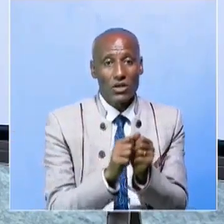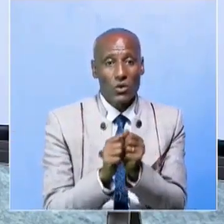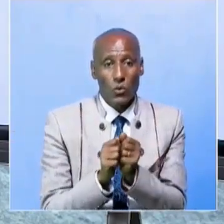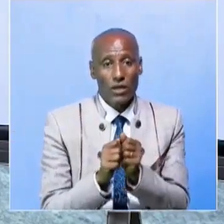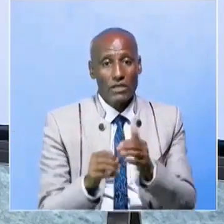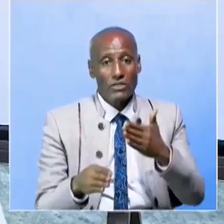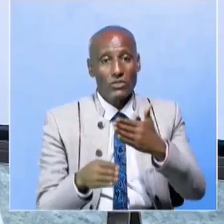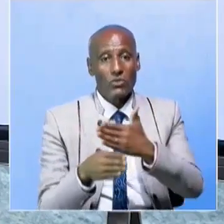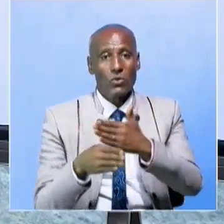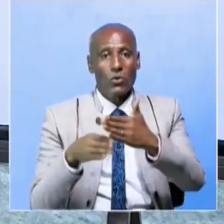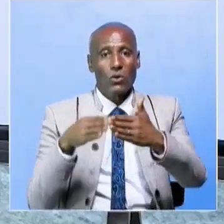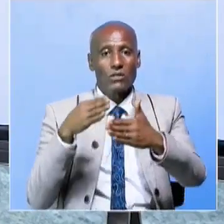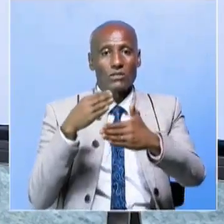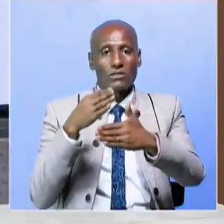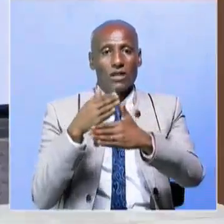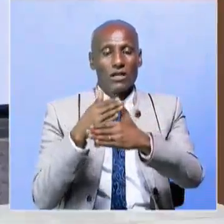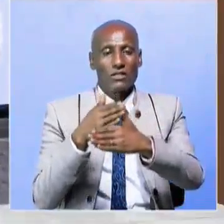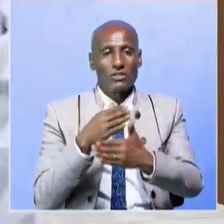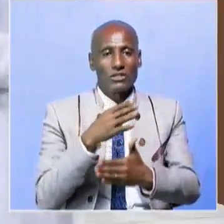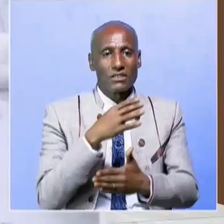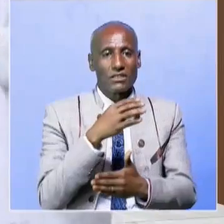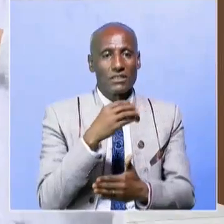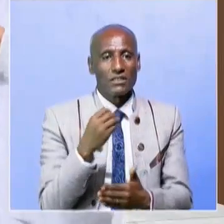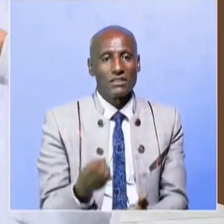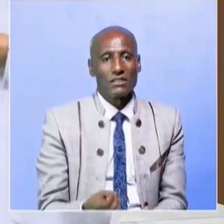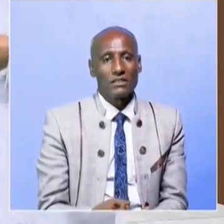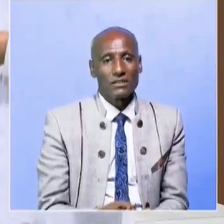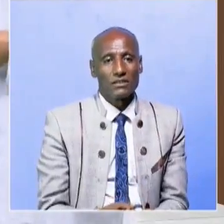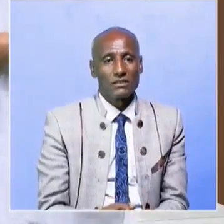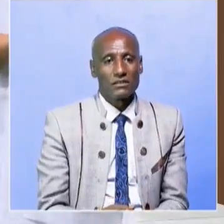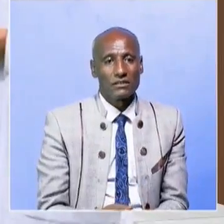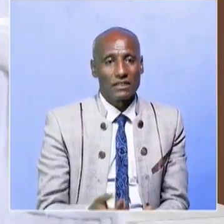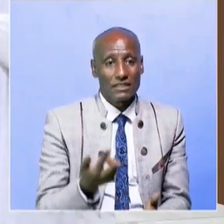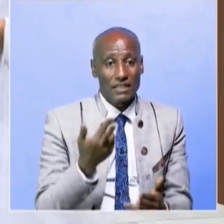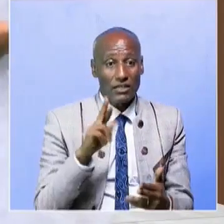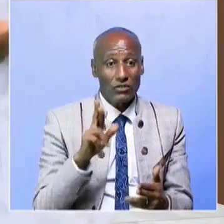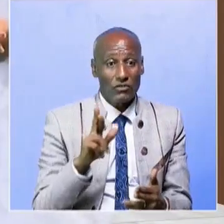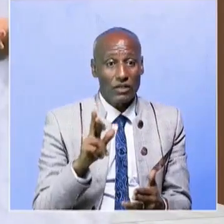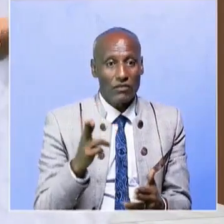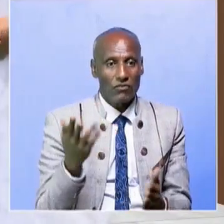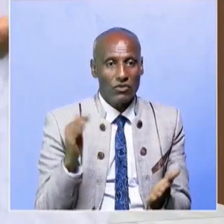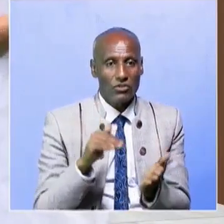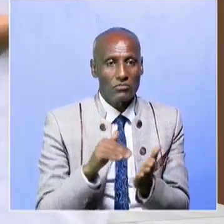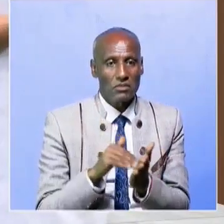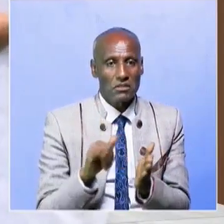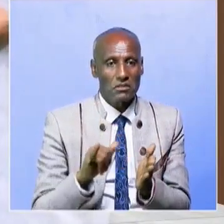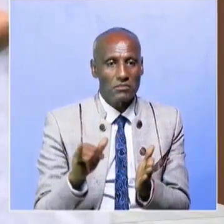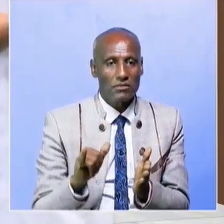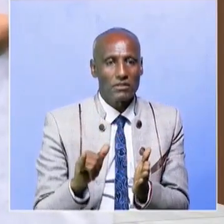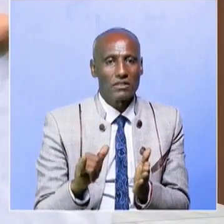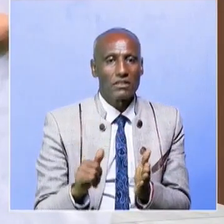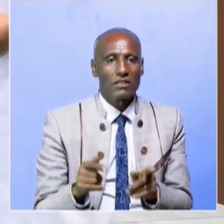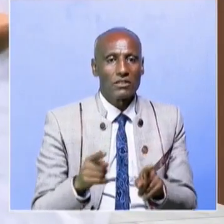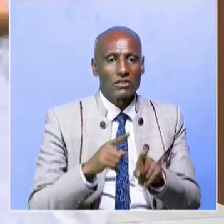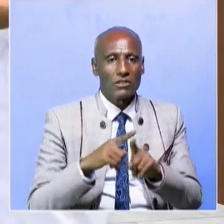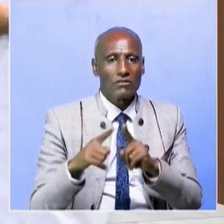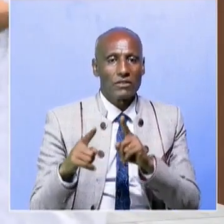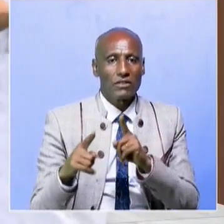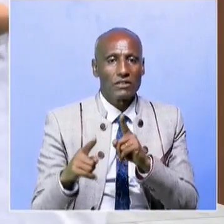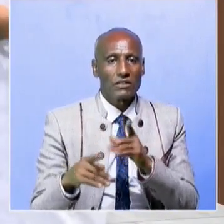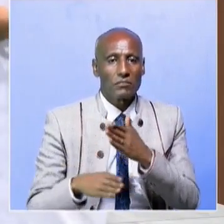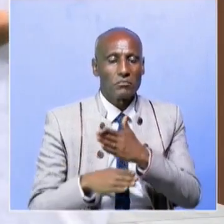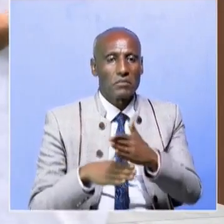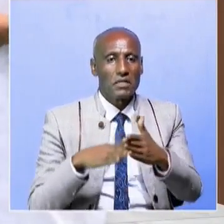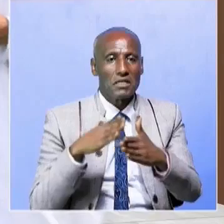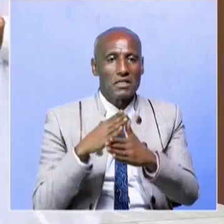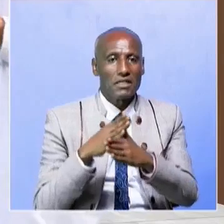buildings. So if you see restoration, just like reinforcement, we could use it to talk about different